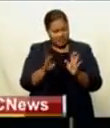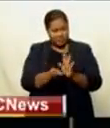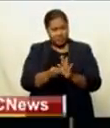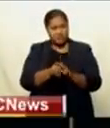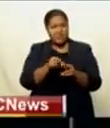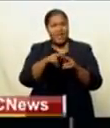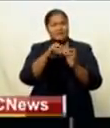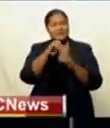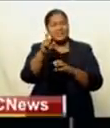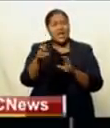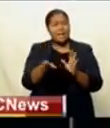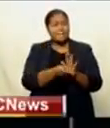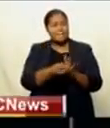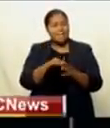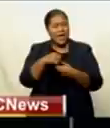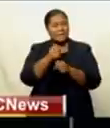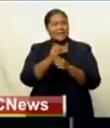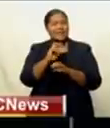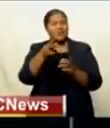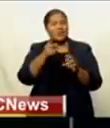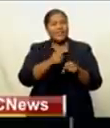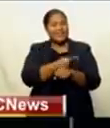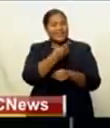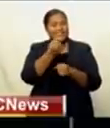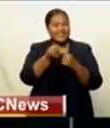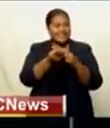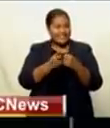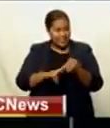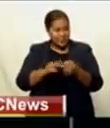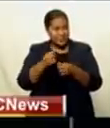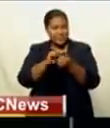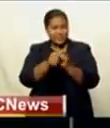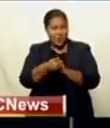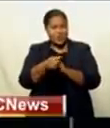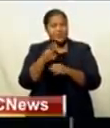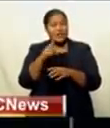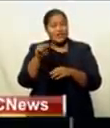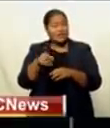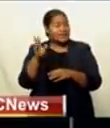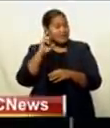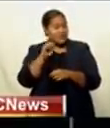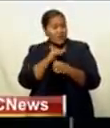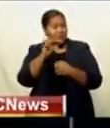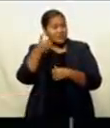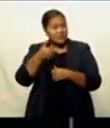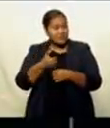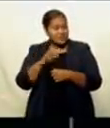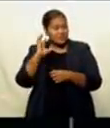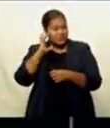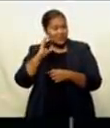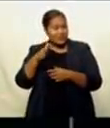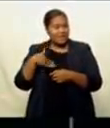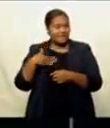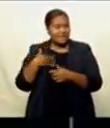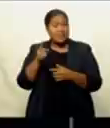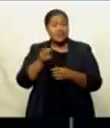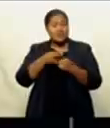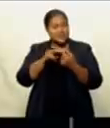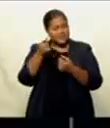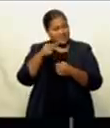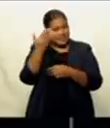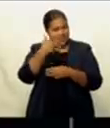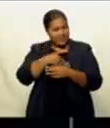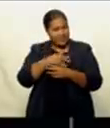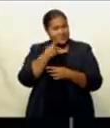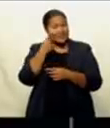FBC app to keep updated with the very latest in news and sports and listen to our six radio stations live. That's your news this evening.